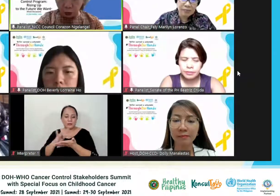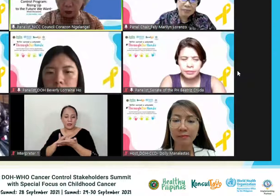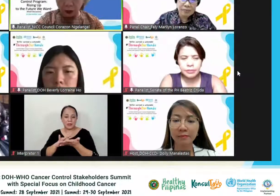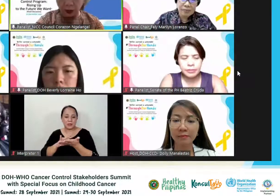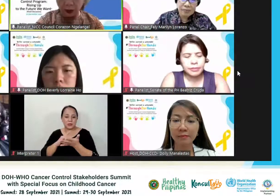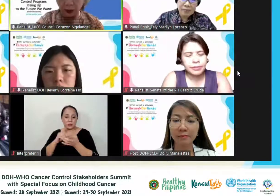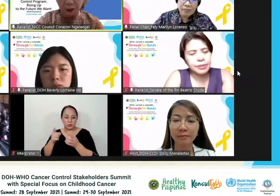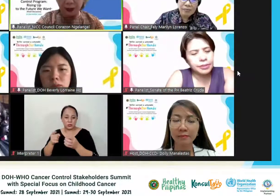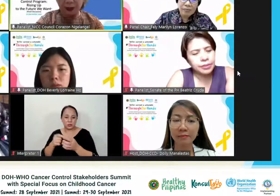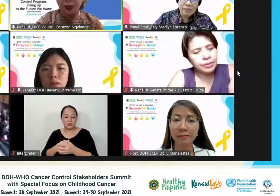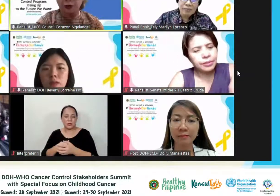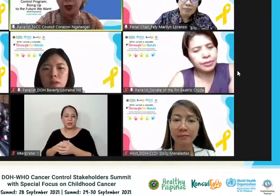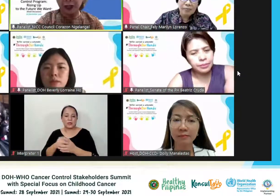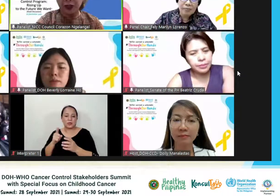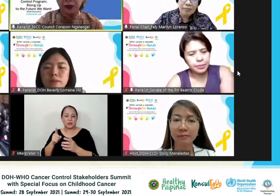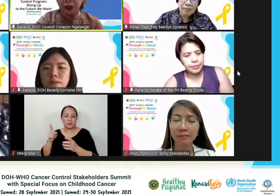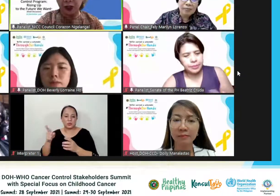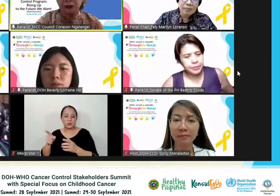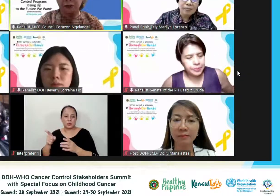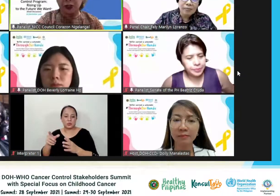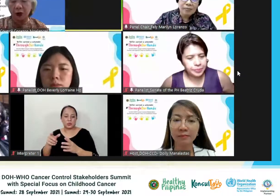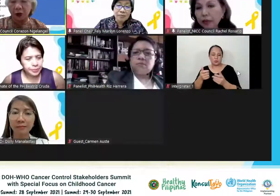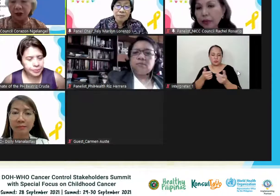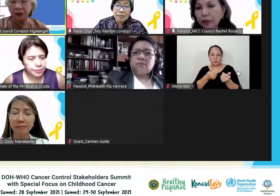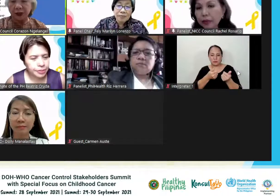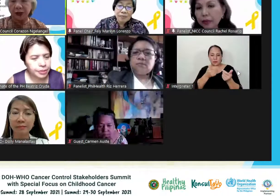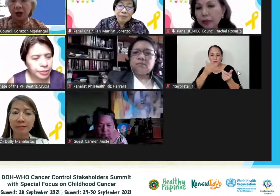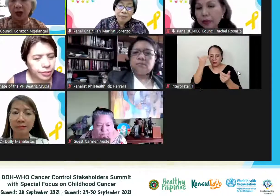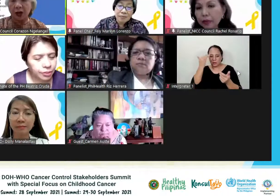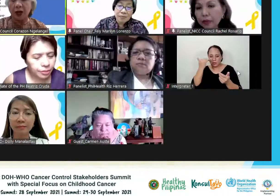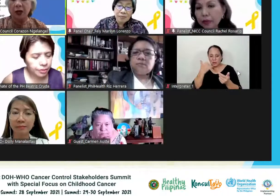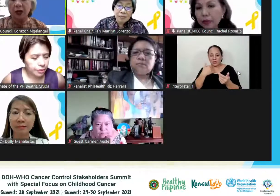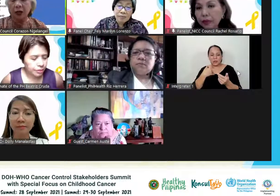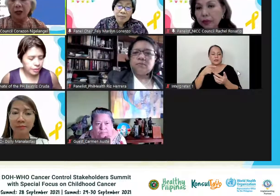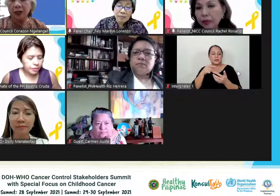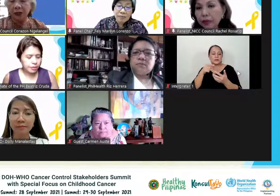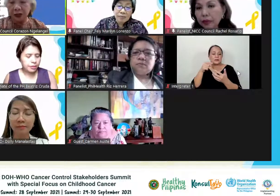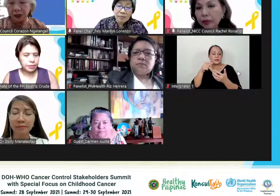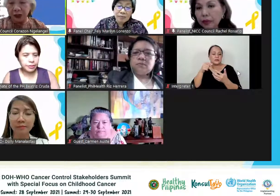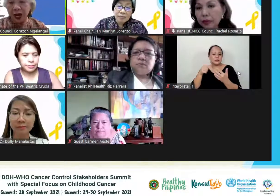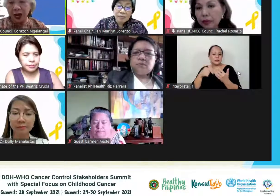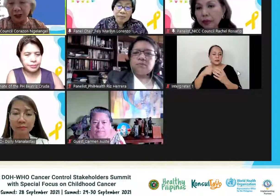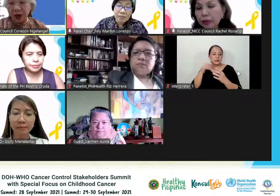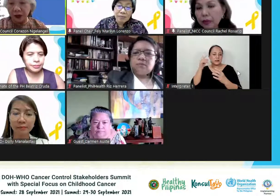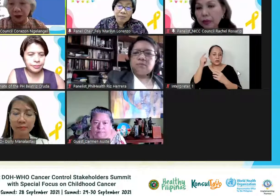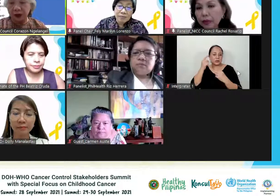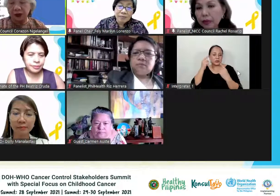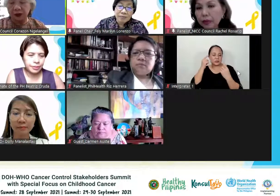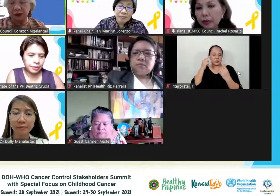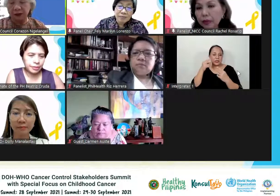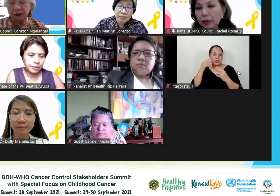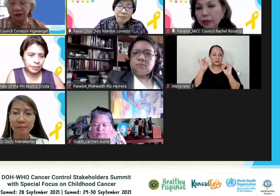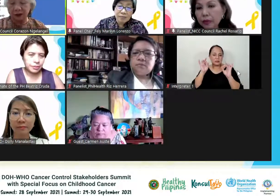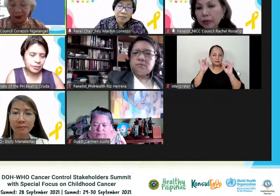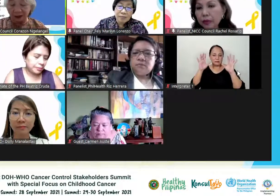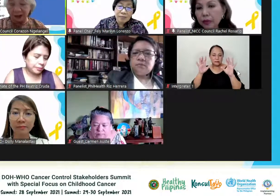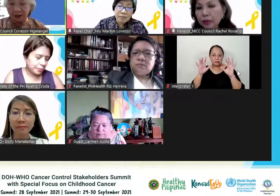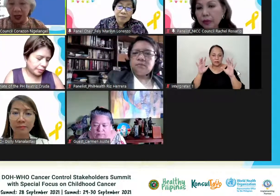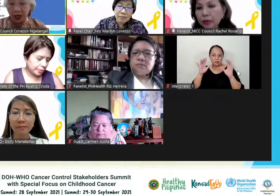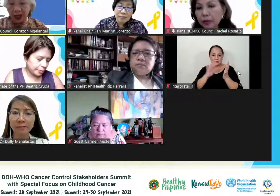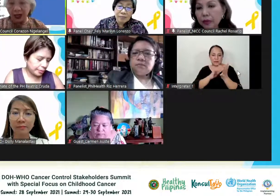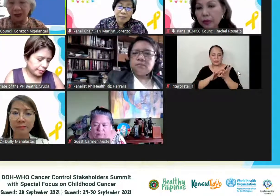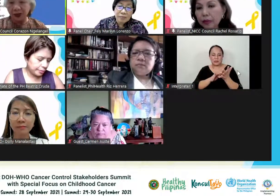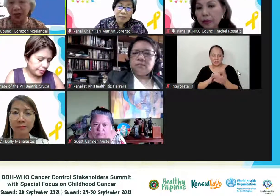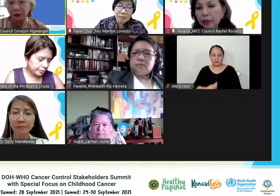to you and you'll be the one to administer it, because these are considered hazardous